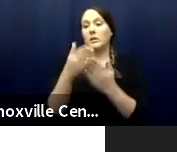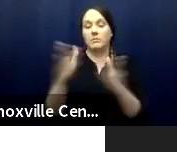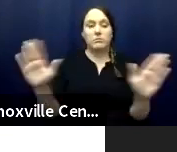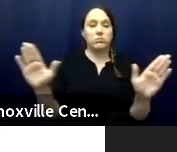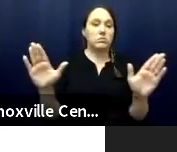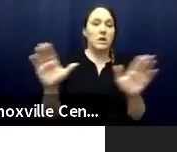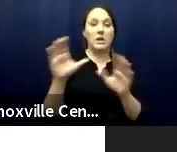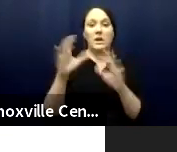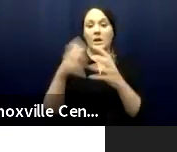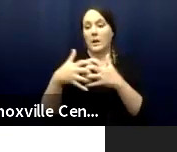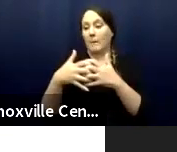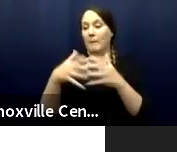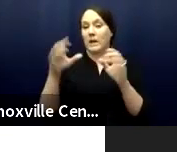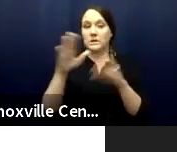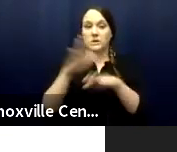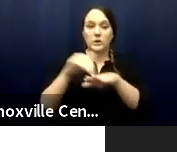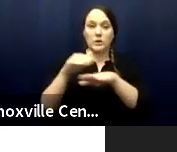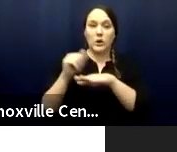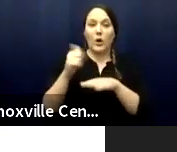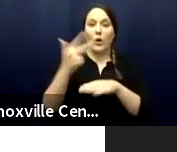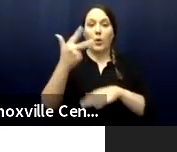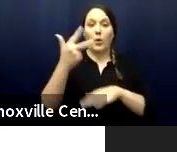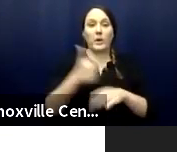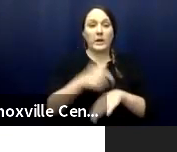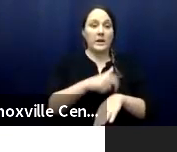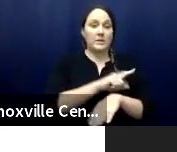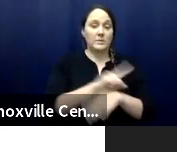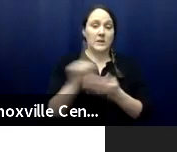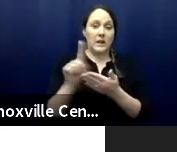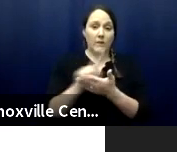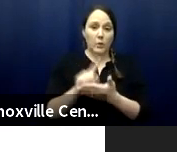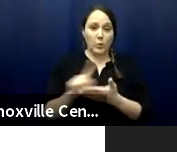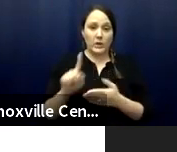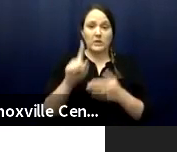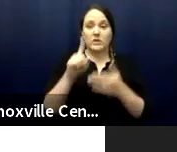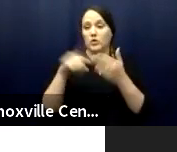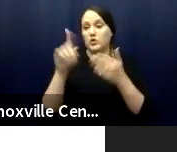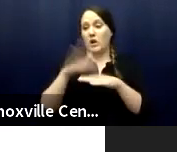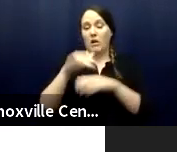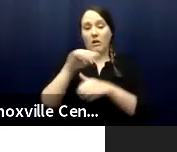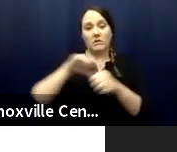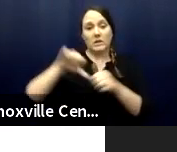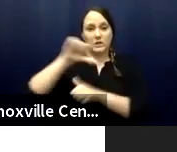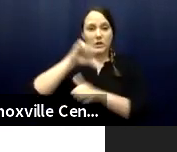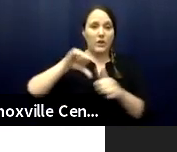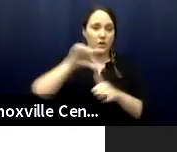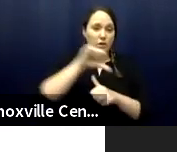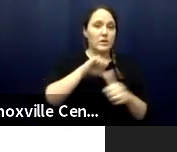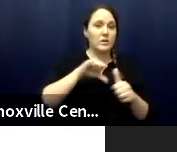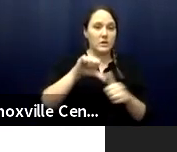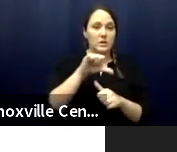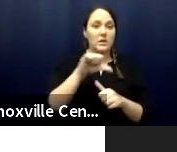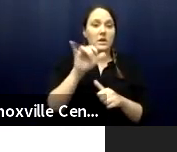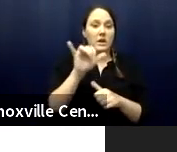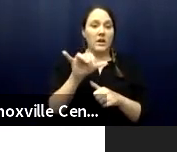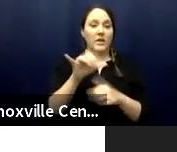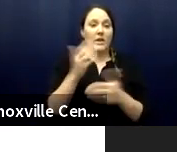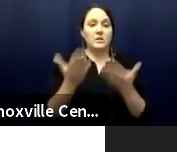the systems, we're doing that 3 times a week just to check on each other. And our sense is that that's potentially